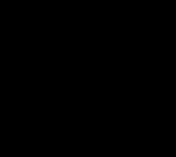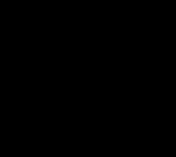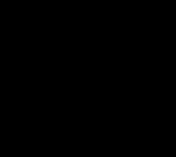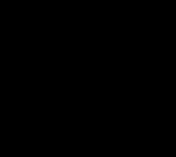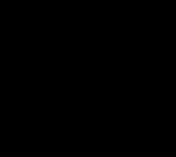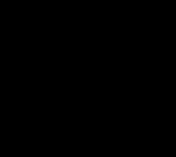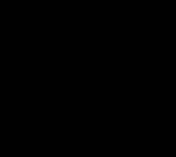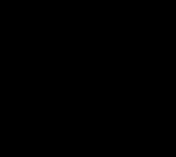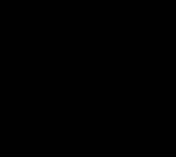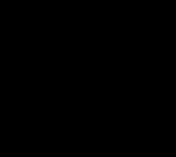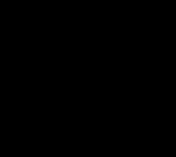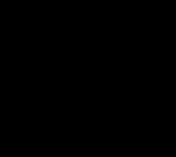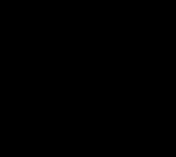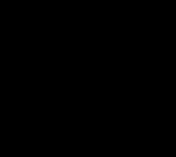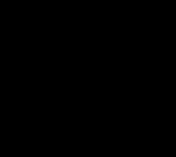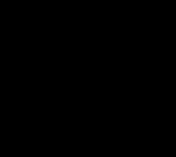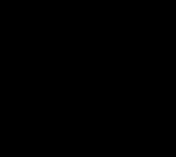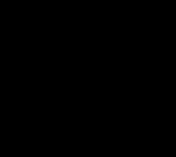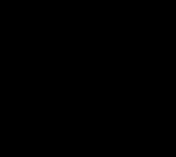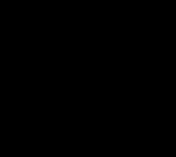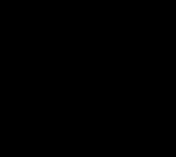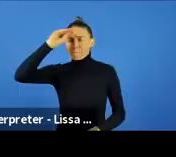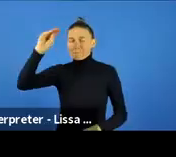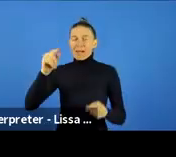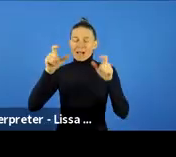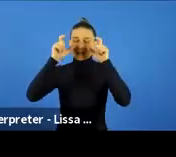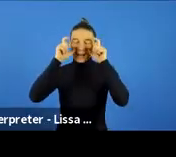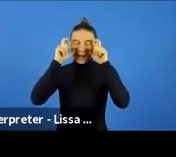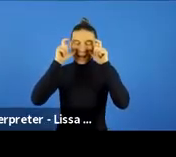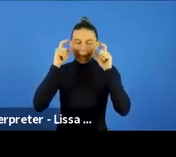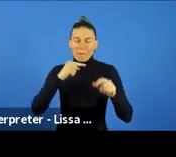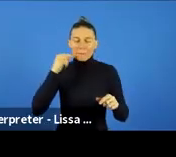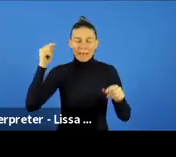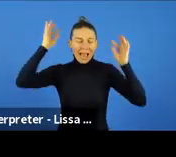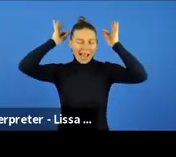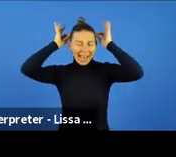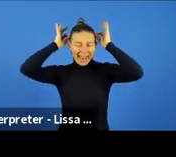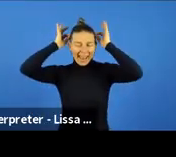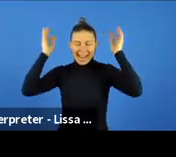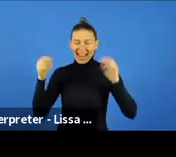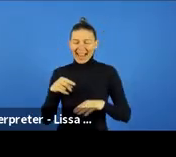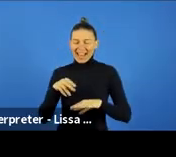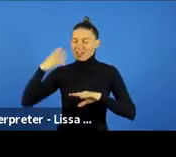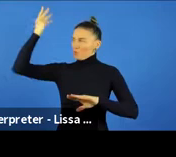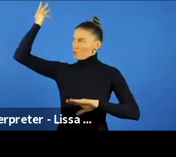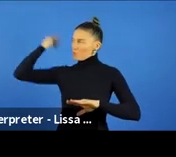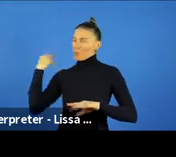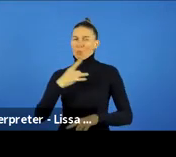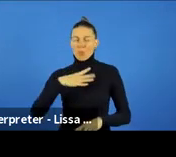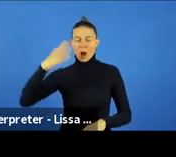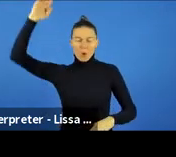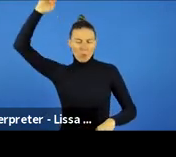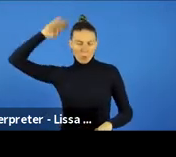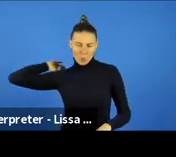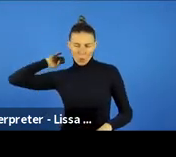clarification, I'm a white male wearing glasses, black hair and a beard, sitting in front of a white wall. And I'm